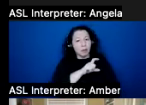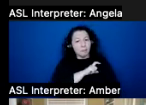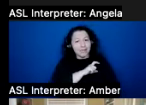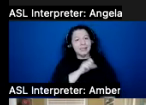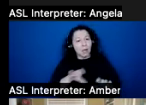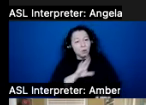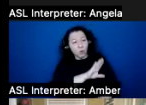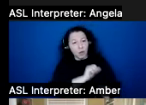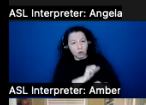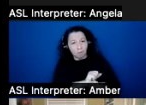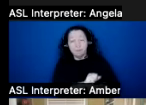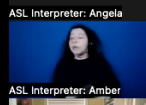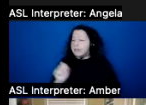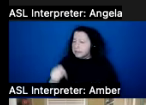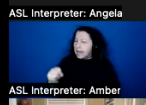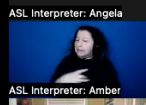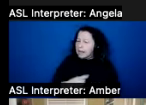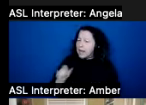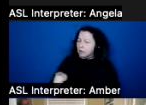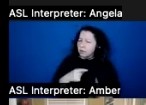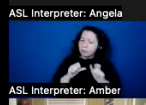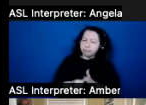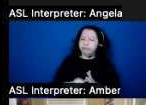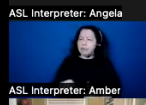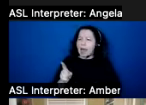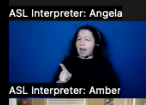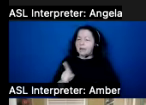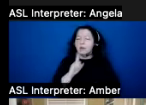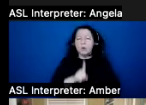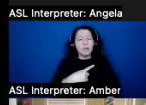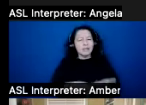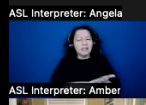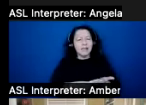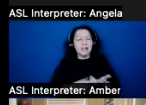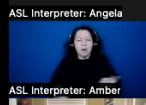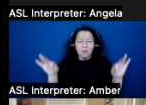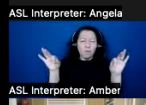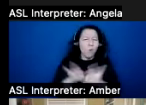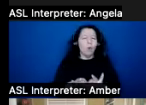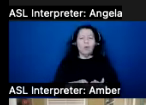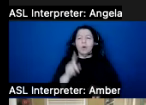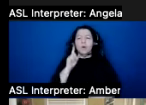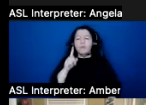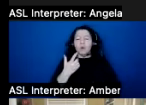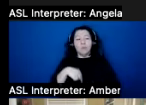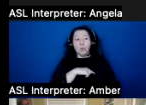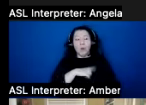Like we're really talking about, how important it is to that we